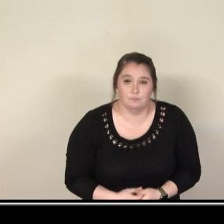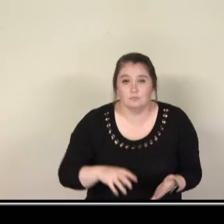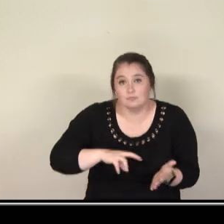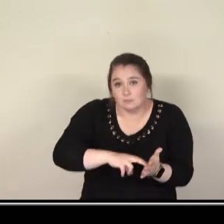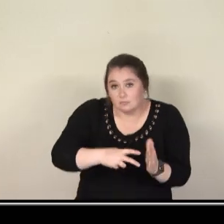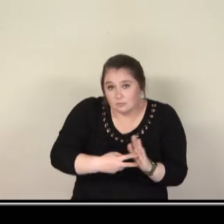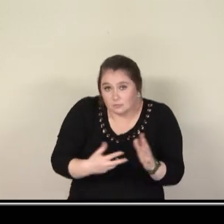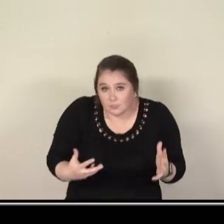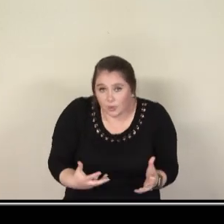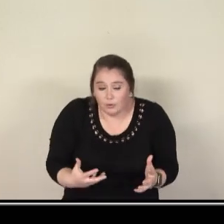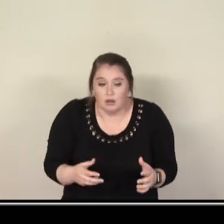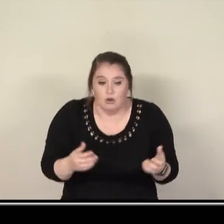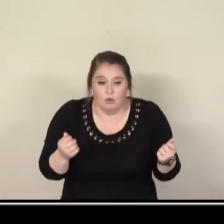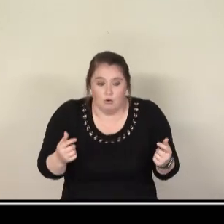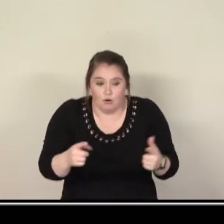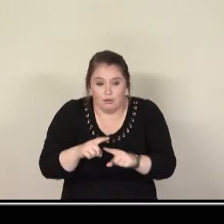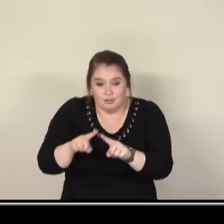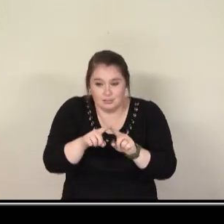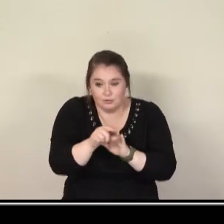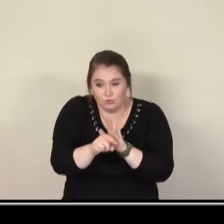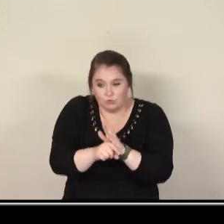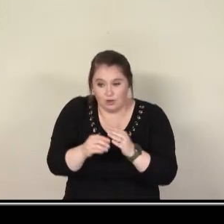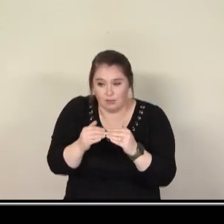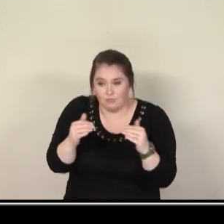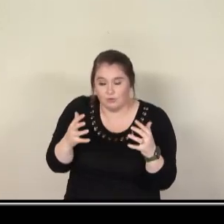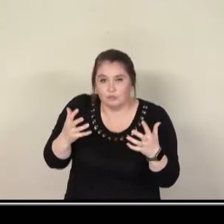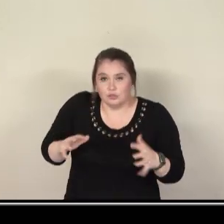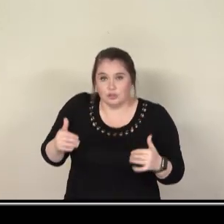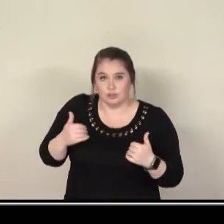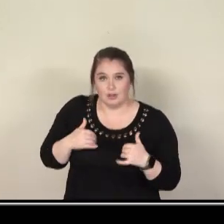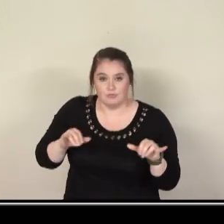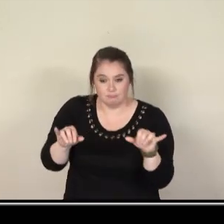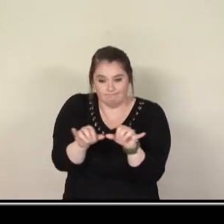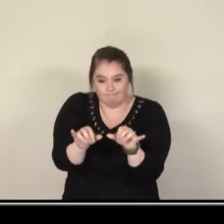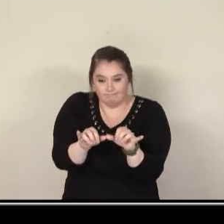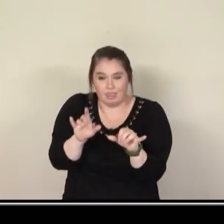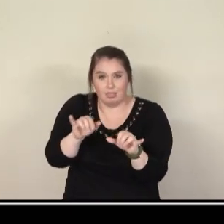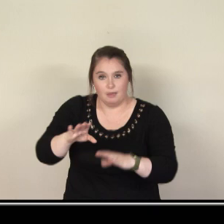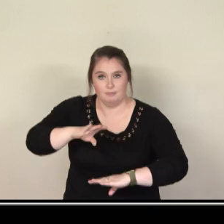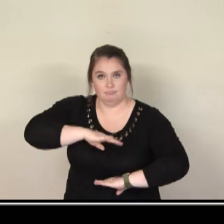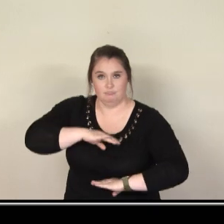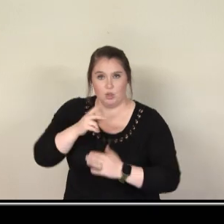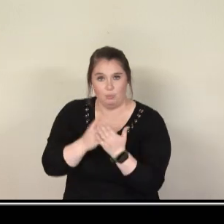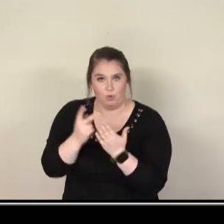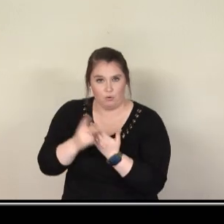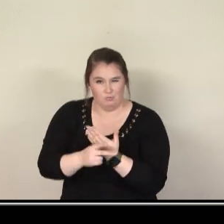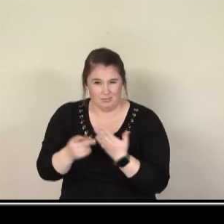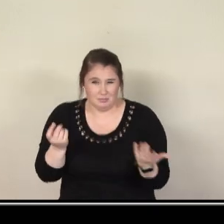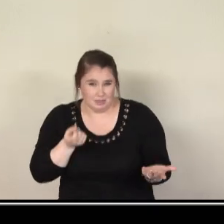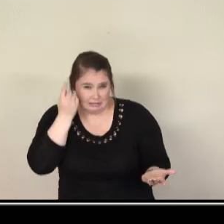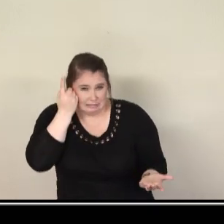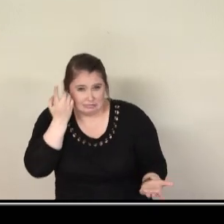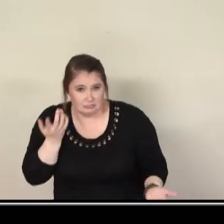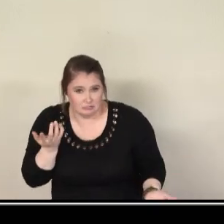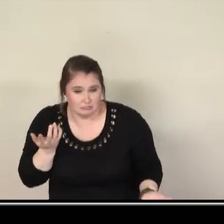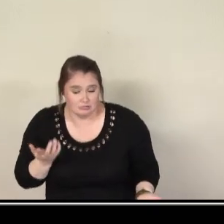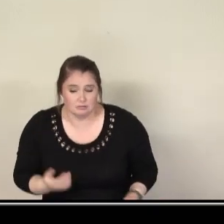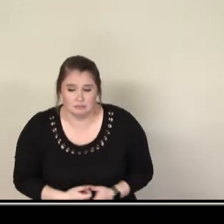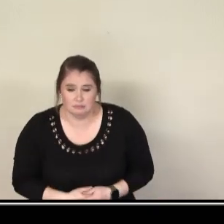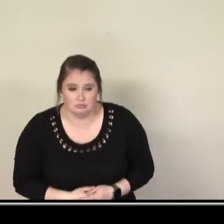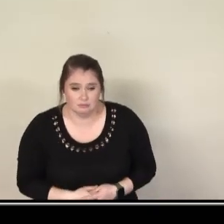is to make sure all of the different grade levels have the square footage that's appropriate for the program. Does that make sense? Yep.